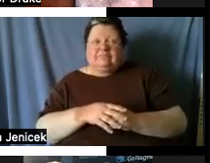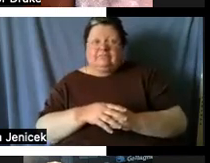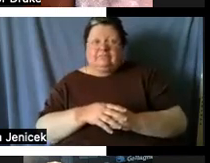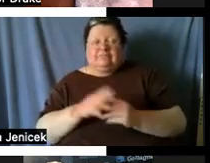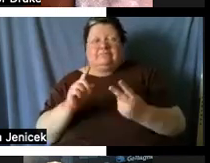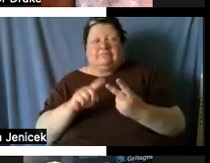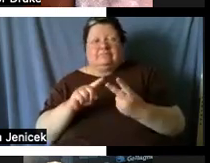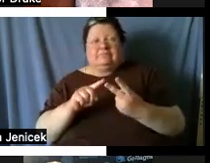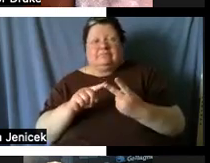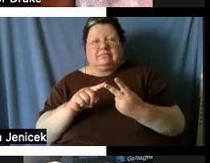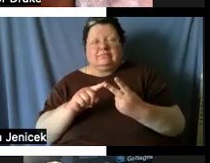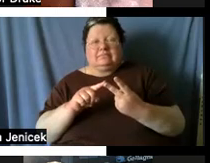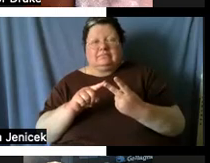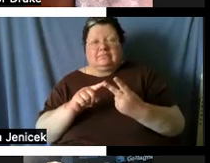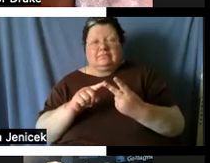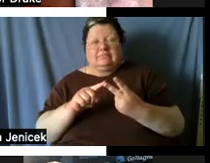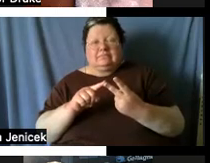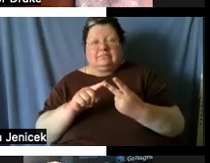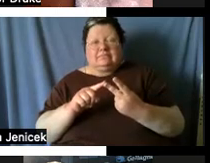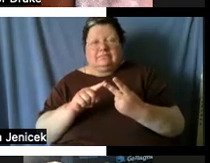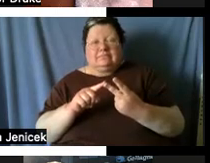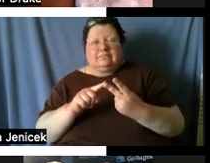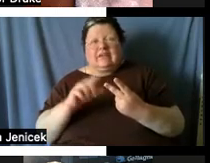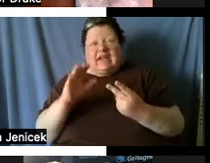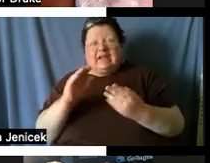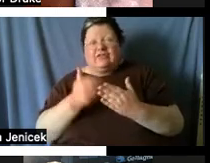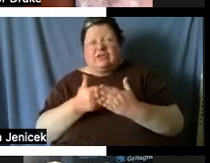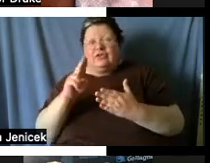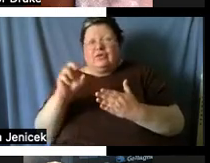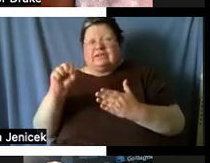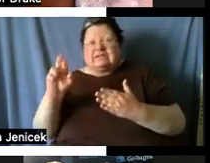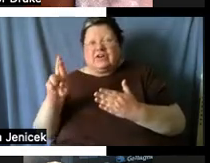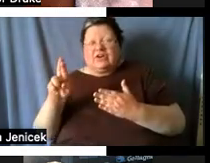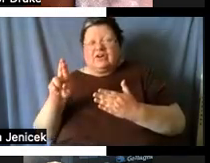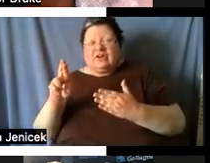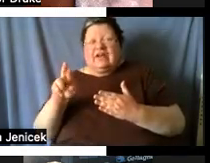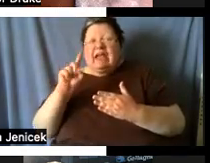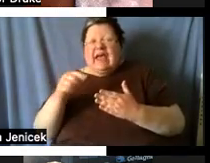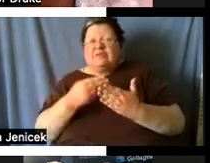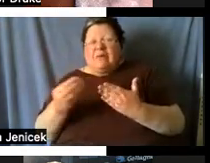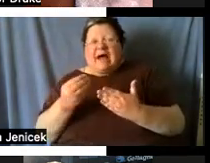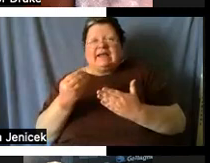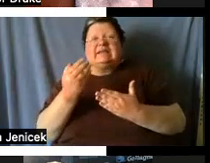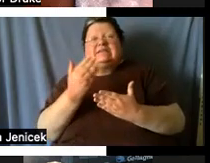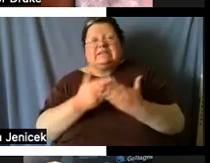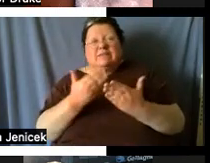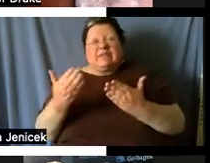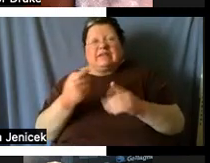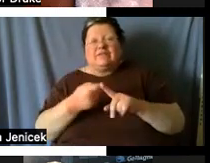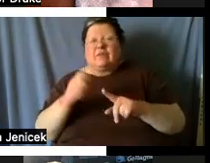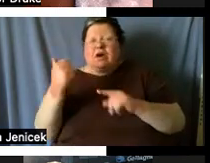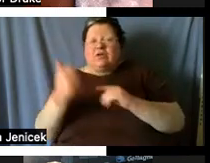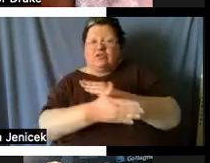Secondly, the relatively new Soviet Union needed to buy some things from other